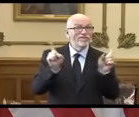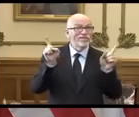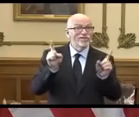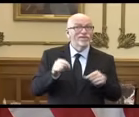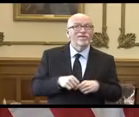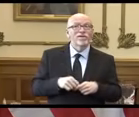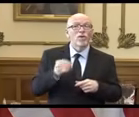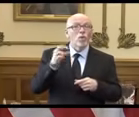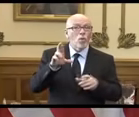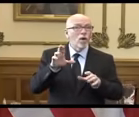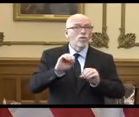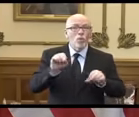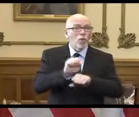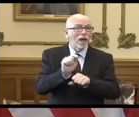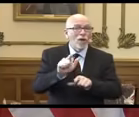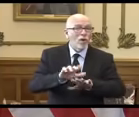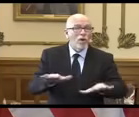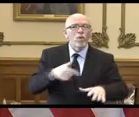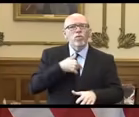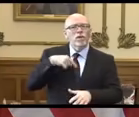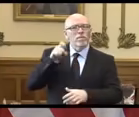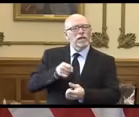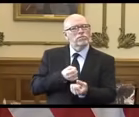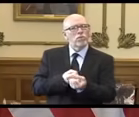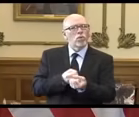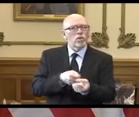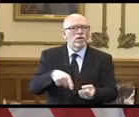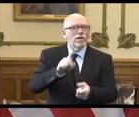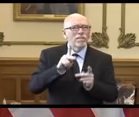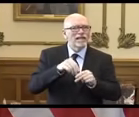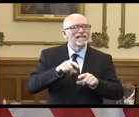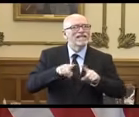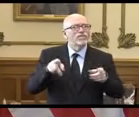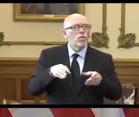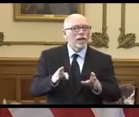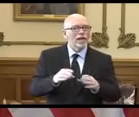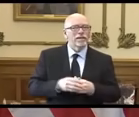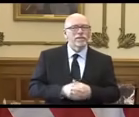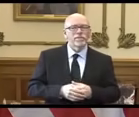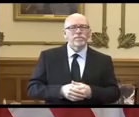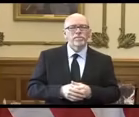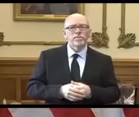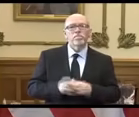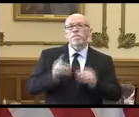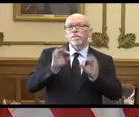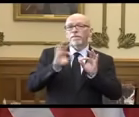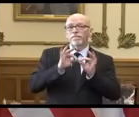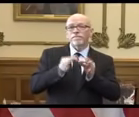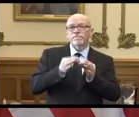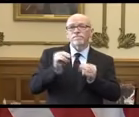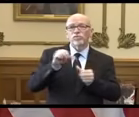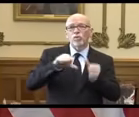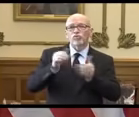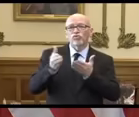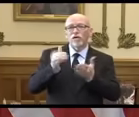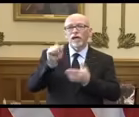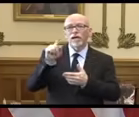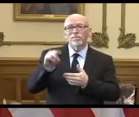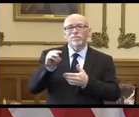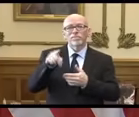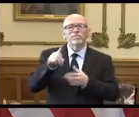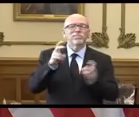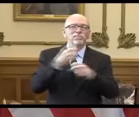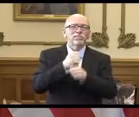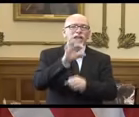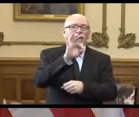all, we as a state have to provide support to them differently as well. The Family and Social Services Administration, or